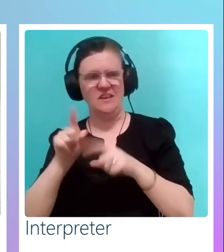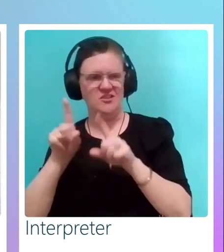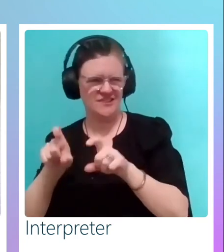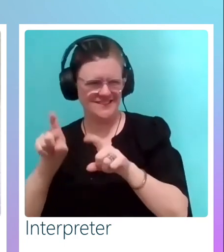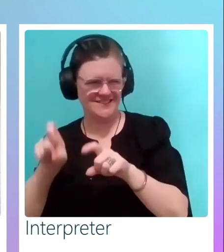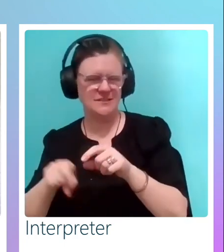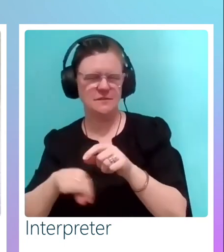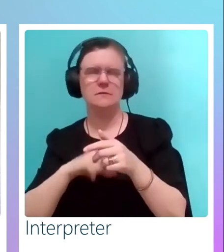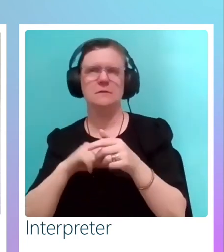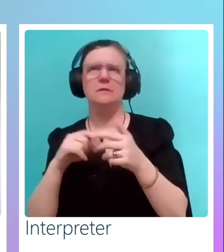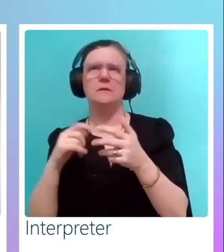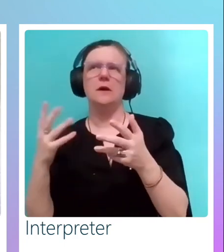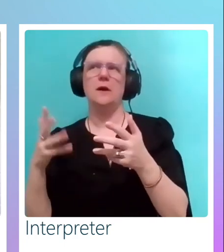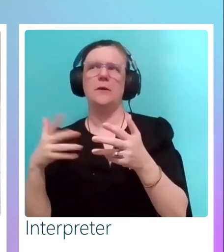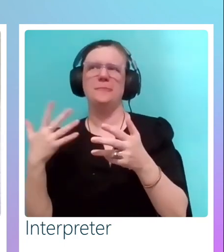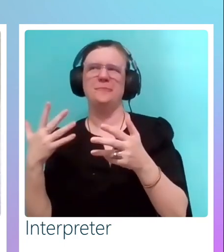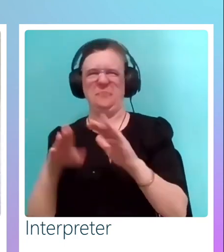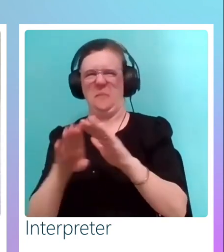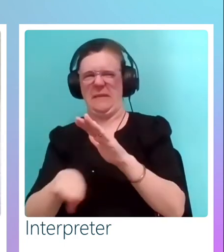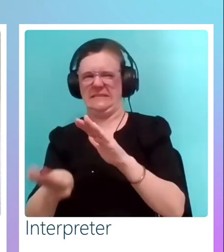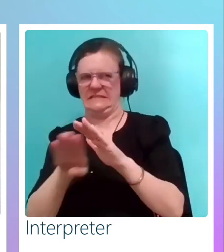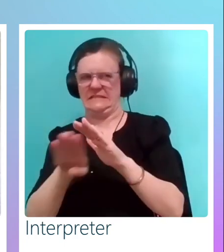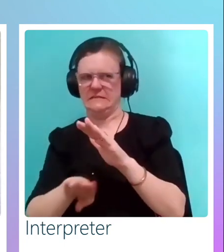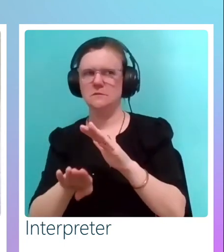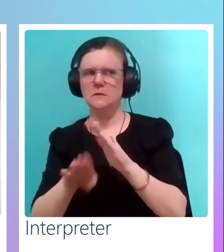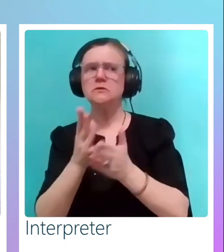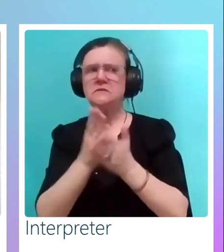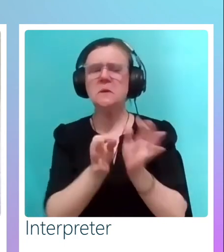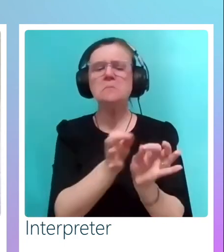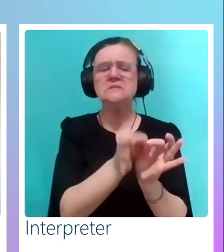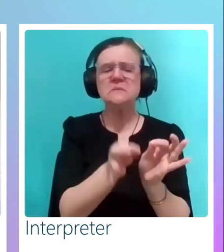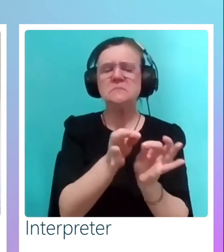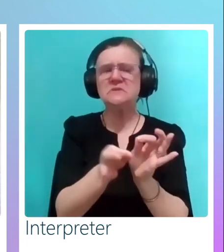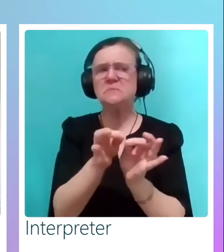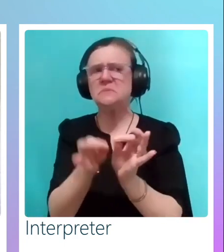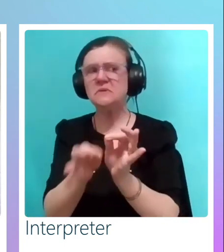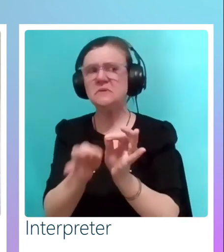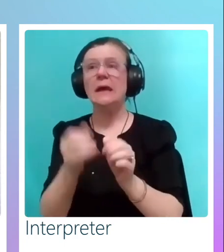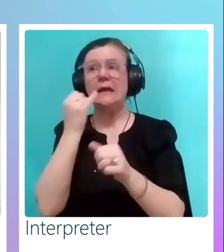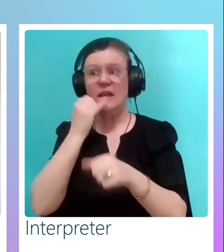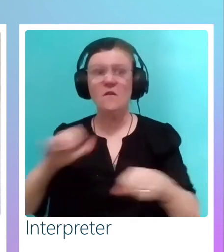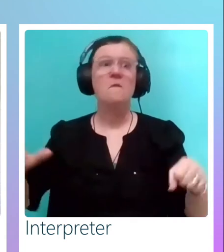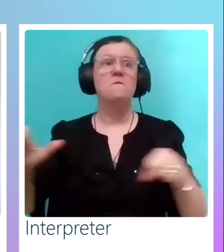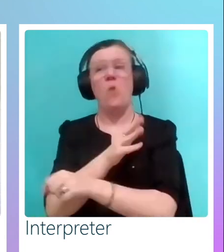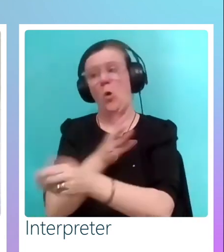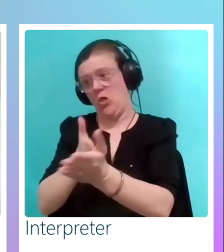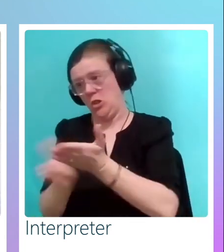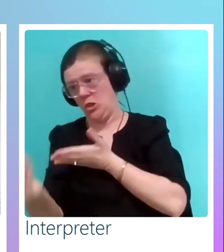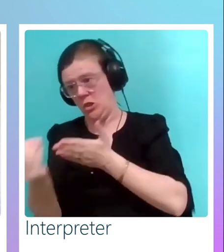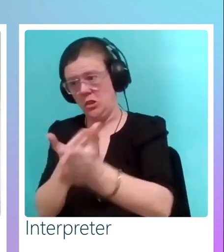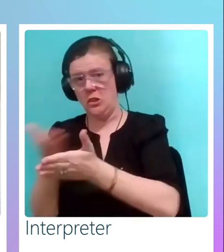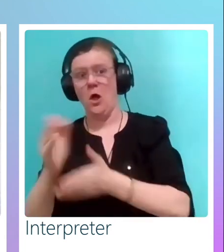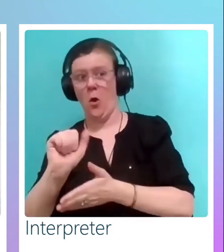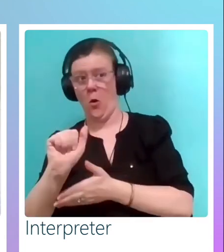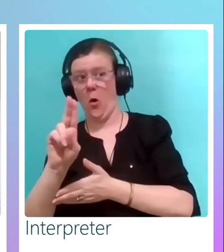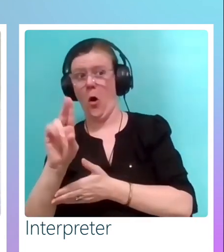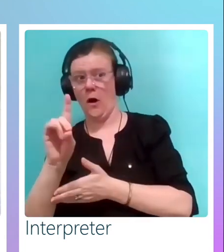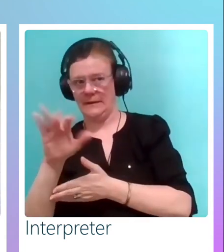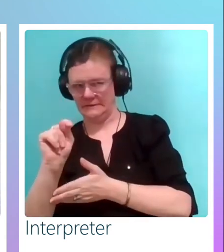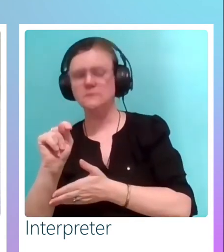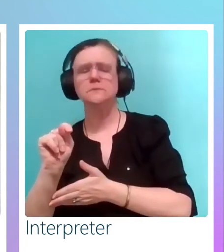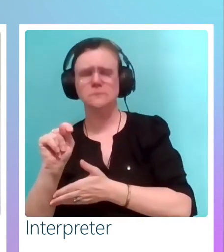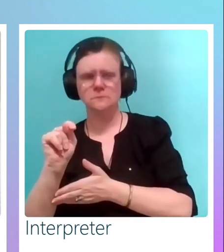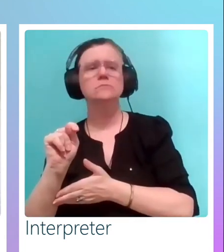testing, a few basic checks. So we do some simplified testing. When we do a full audit, we will still